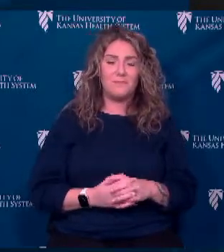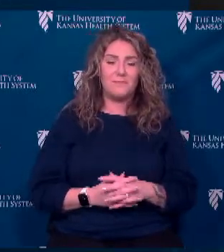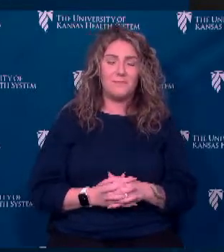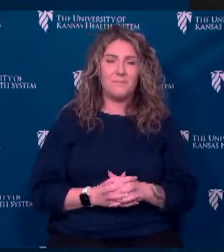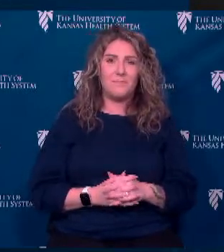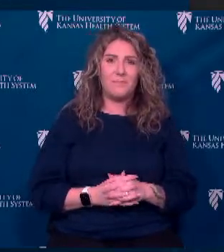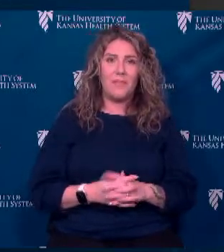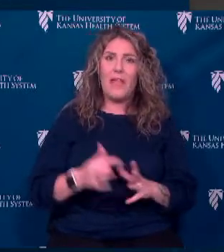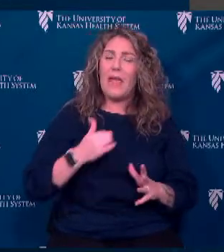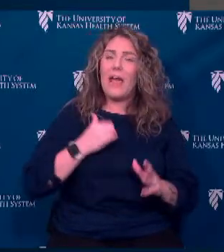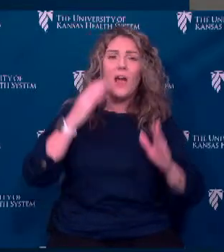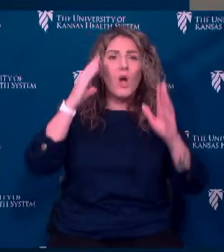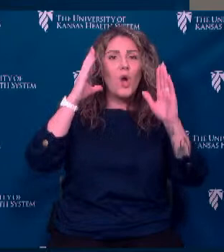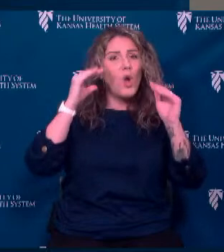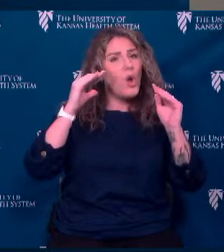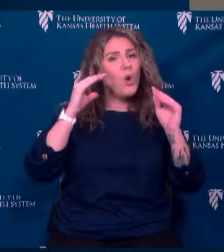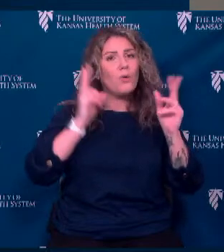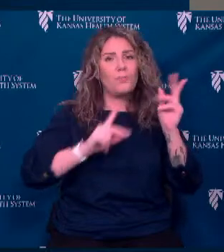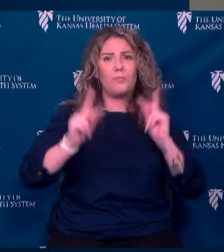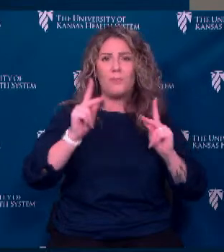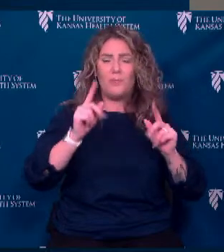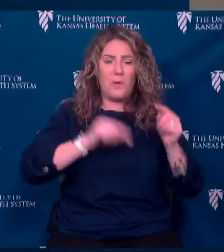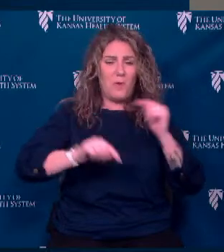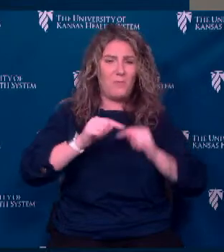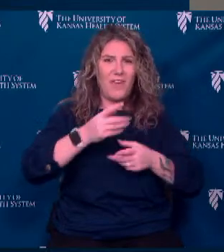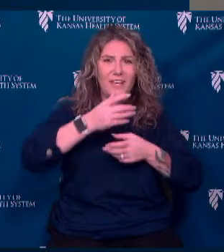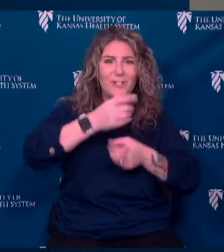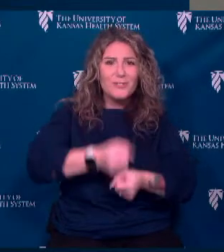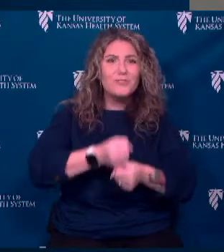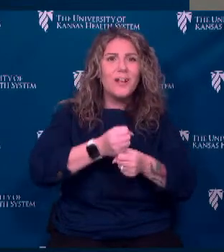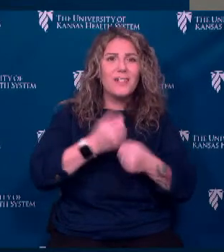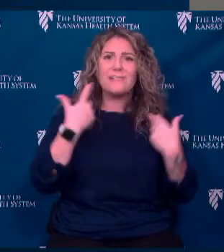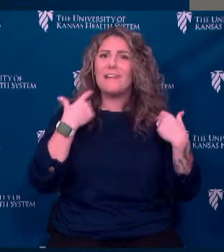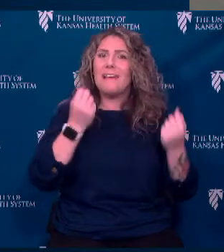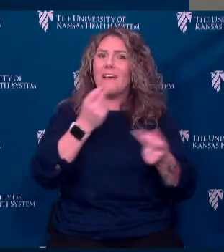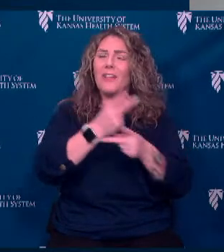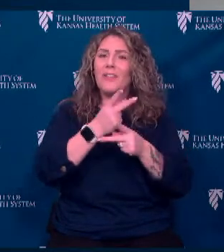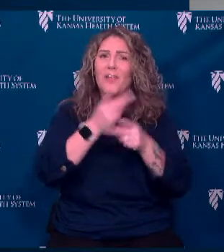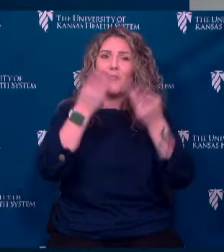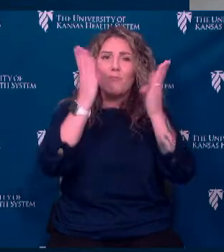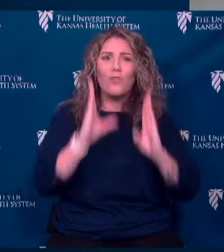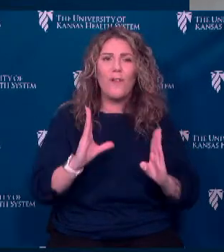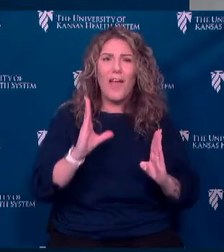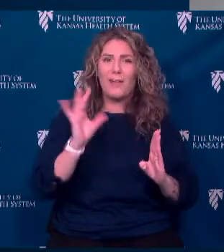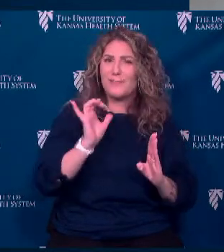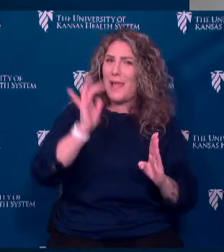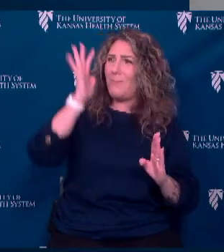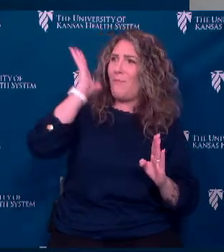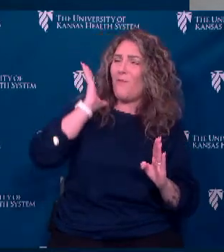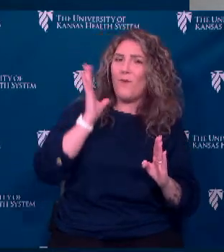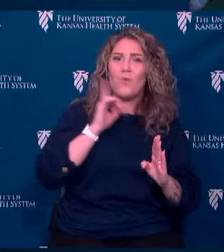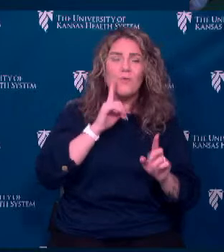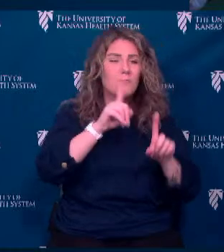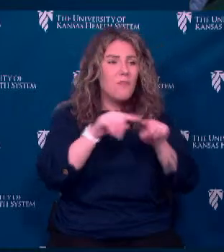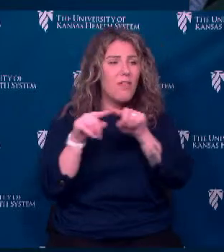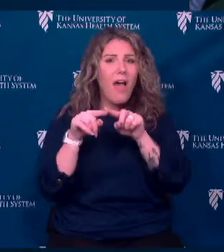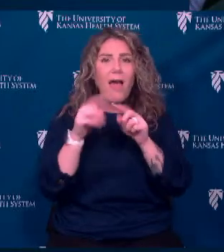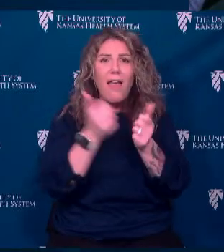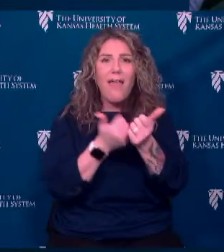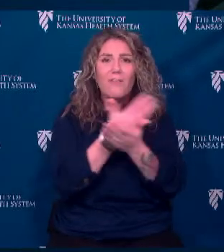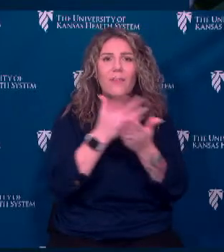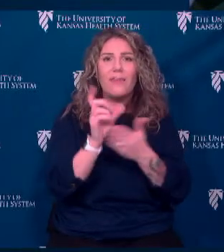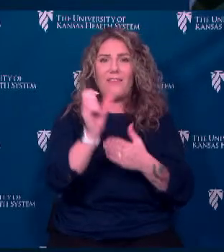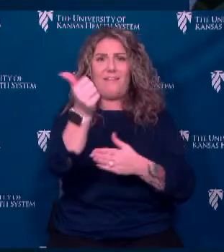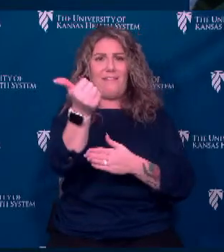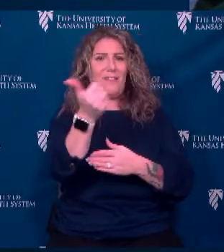I just hope that, people go back to trusting healthcare providers the way that they used to. You rely on us for everything else, and you